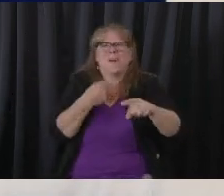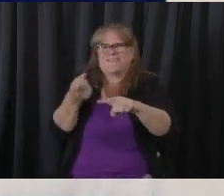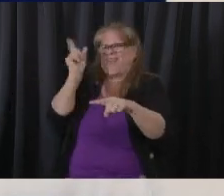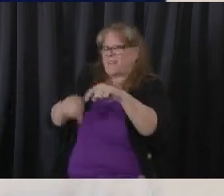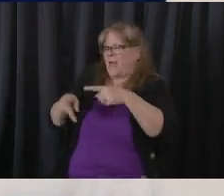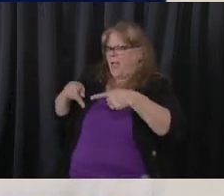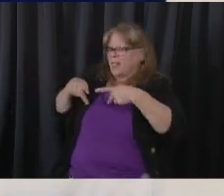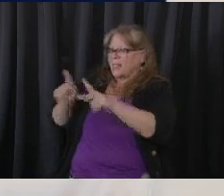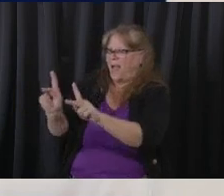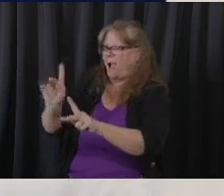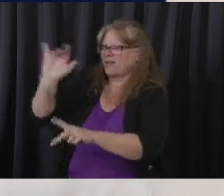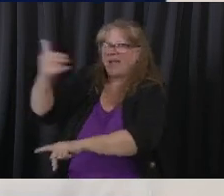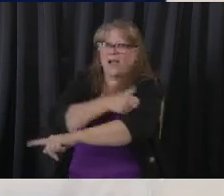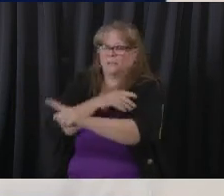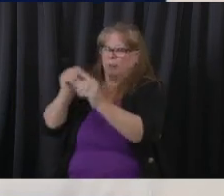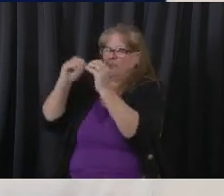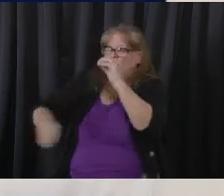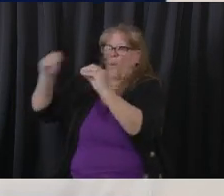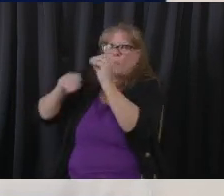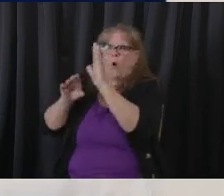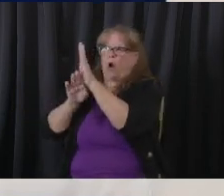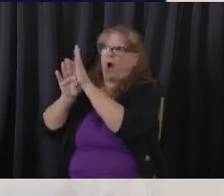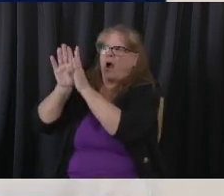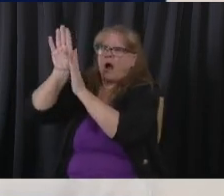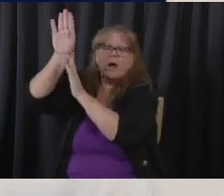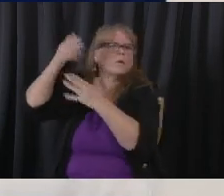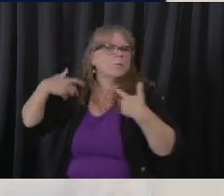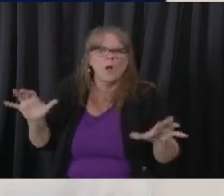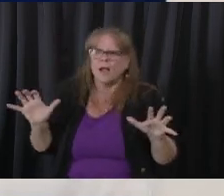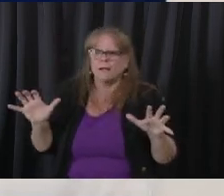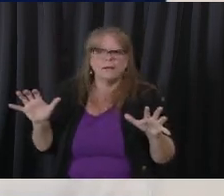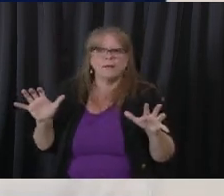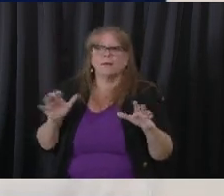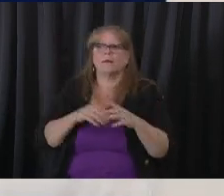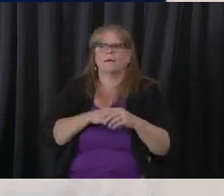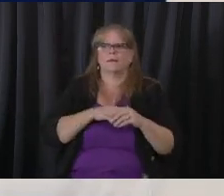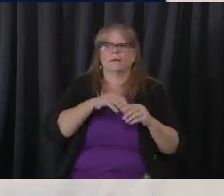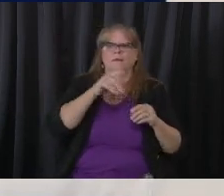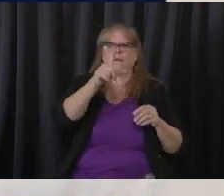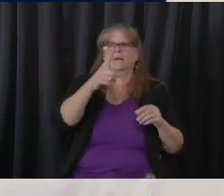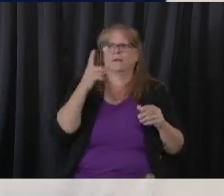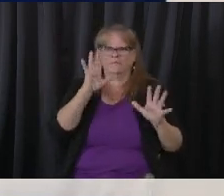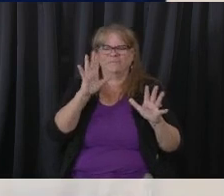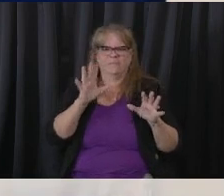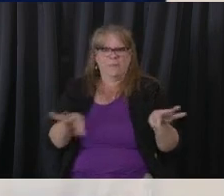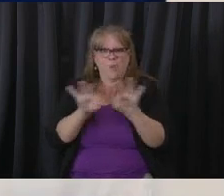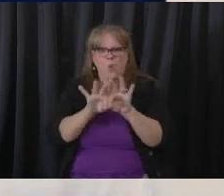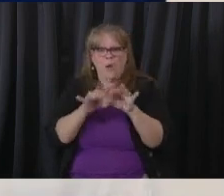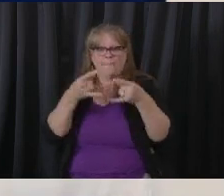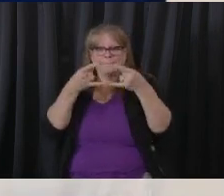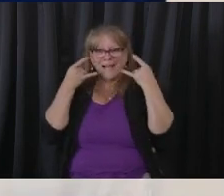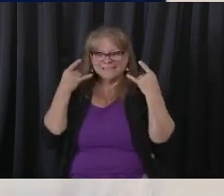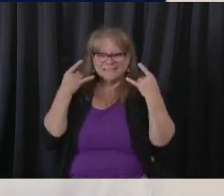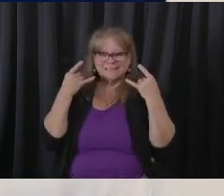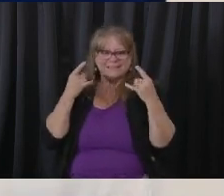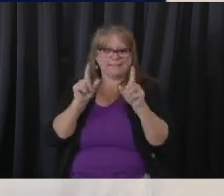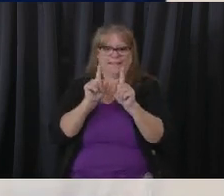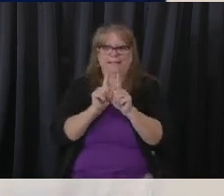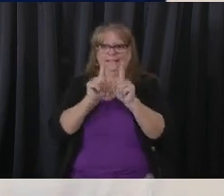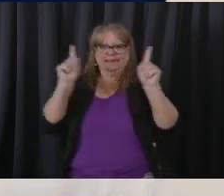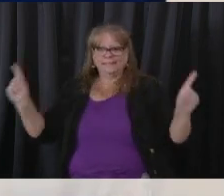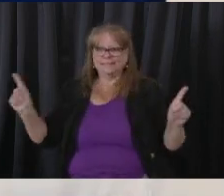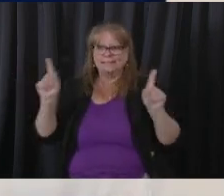means doubling down on the basics, wearing a mask, social distancing, keeping activities and interactions outside where